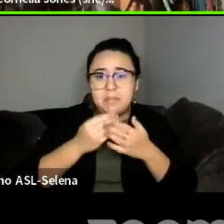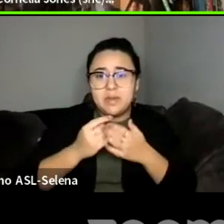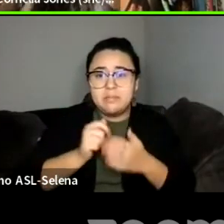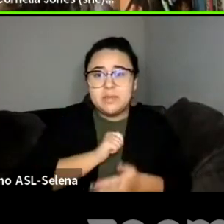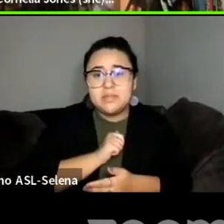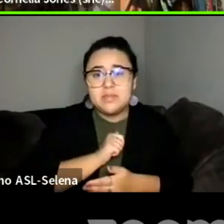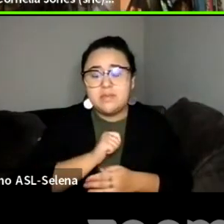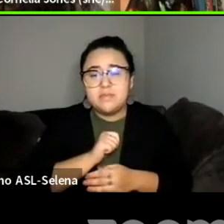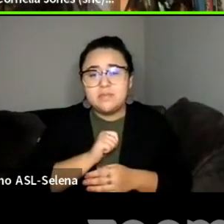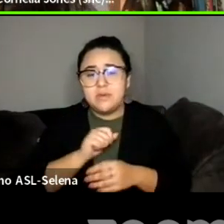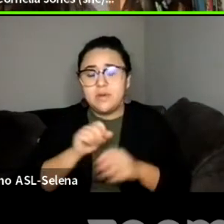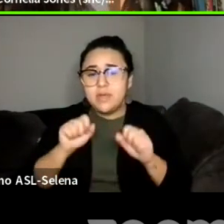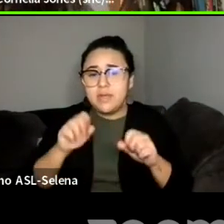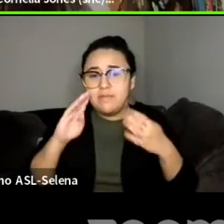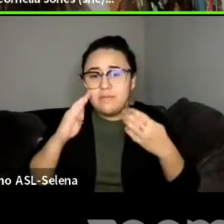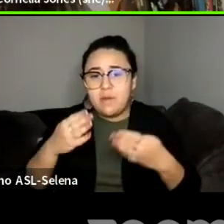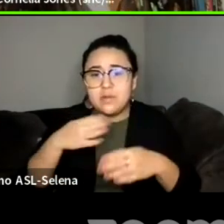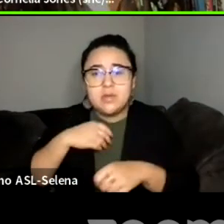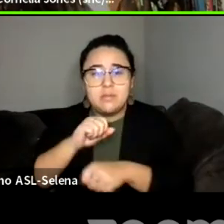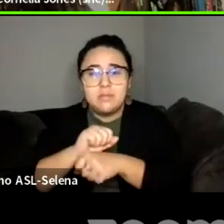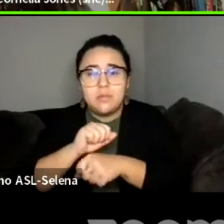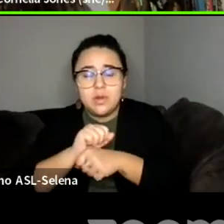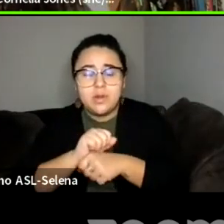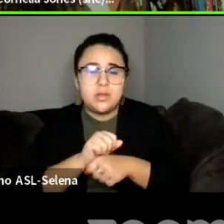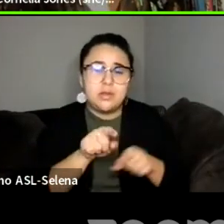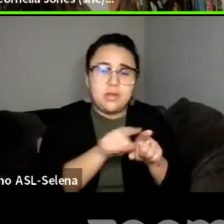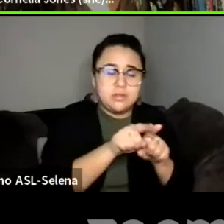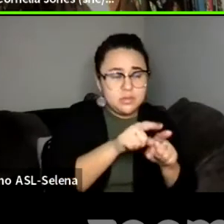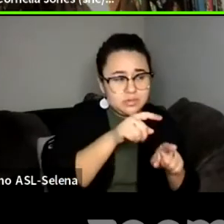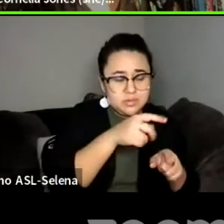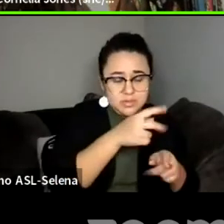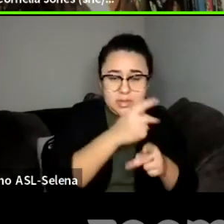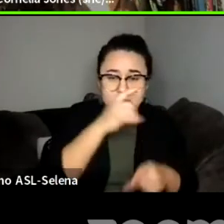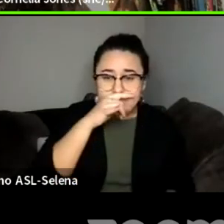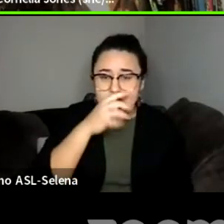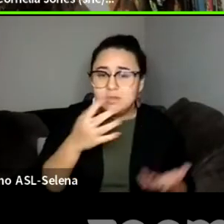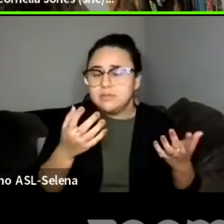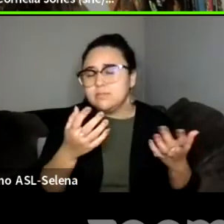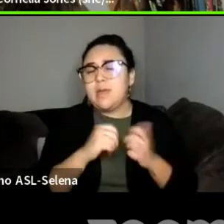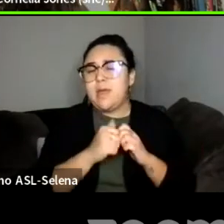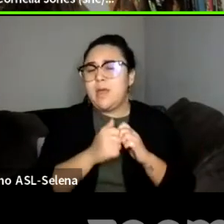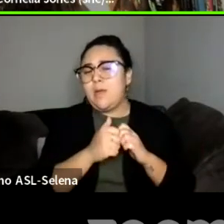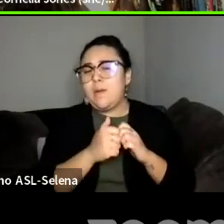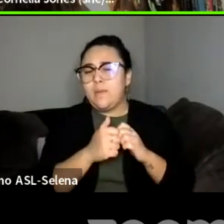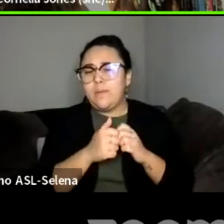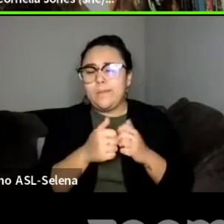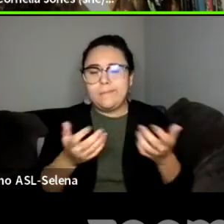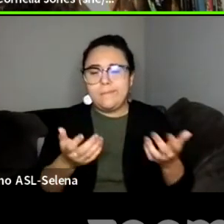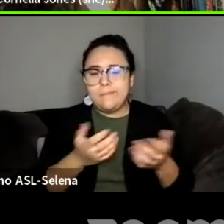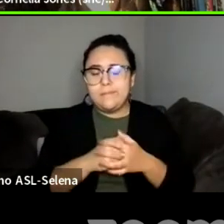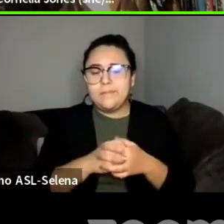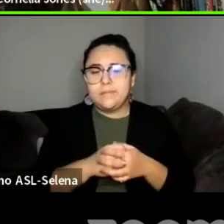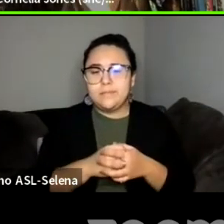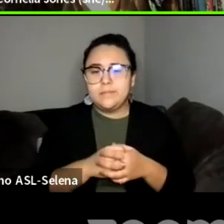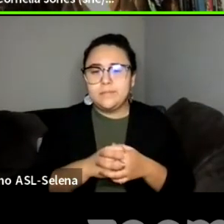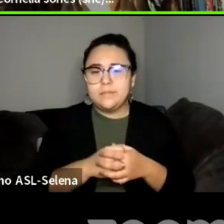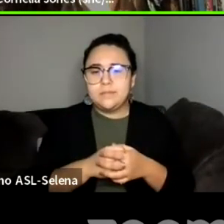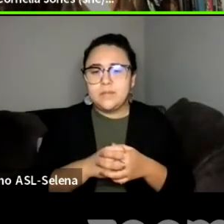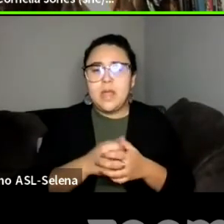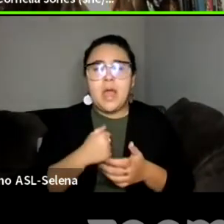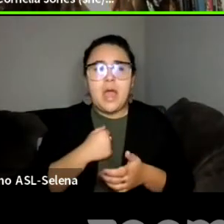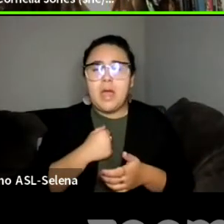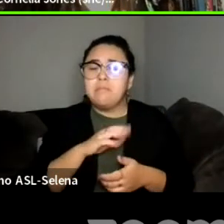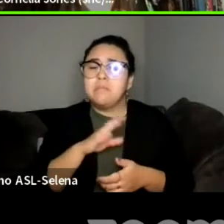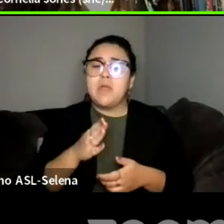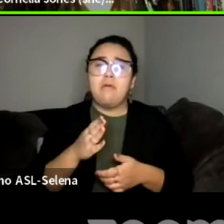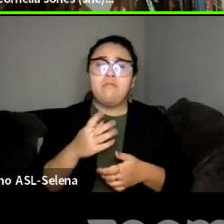and take care of my kids, you know? And so I probably will never stop talking about